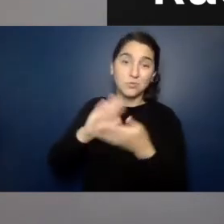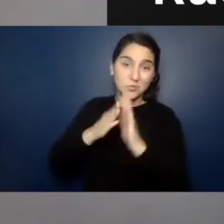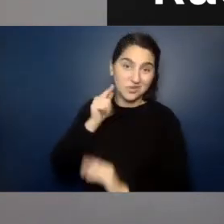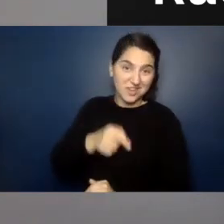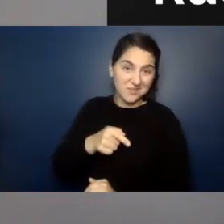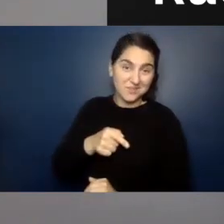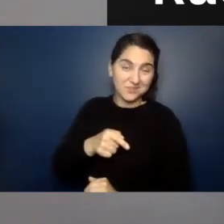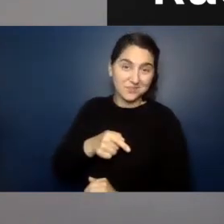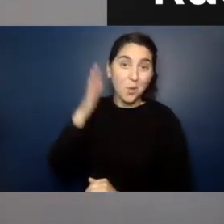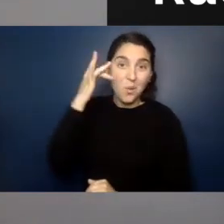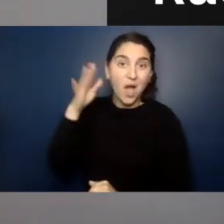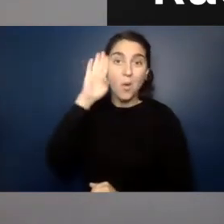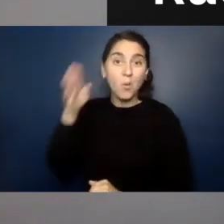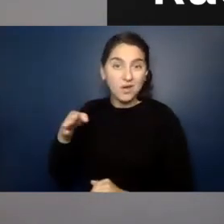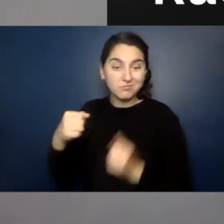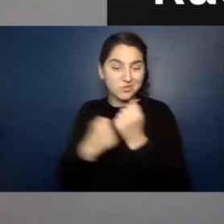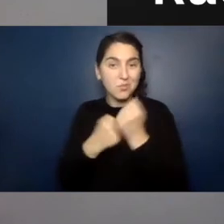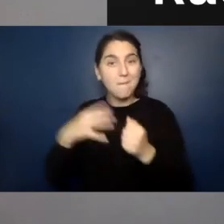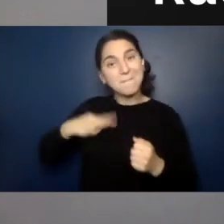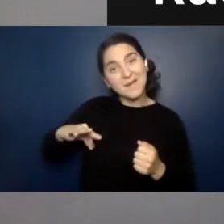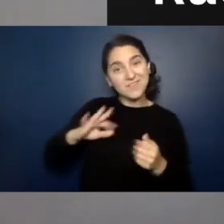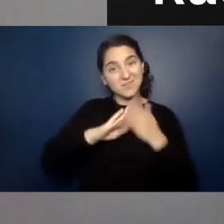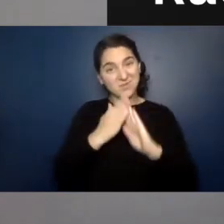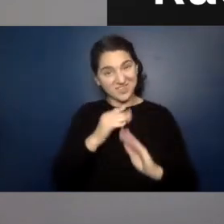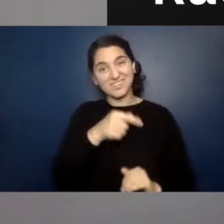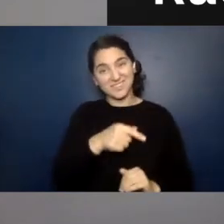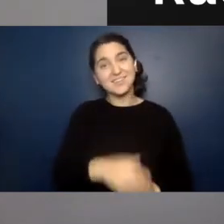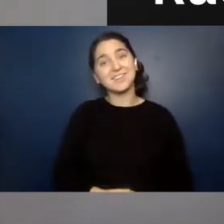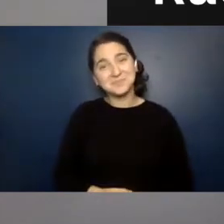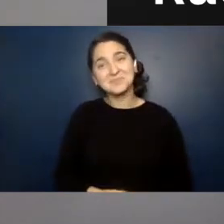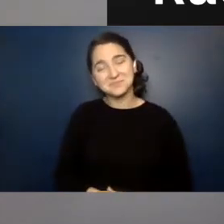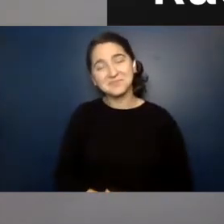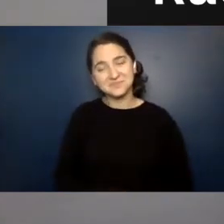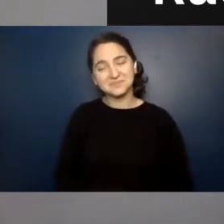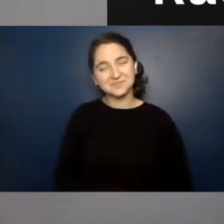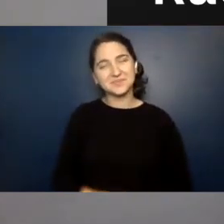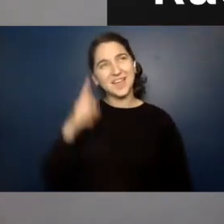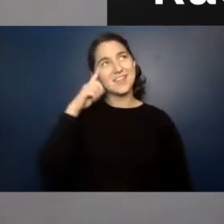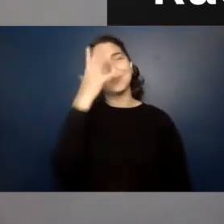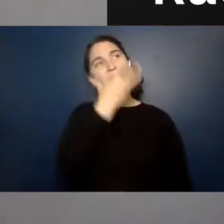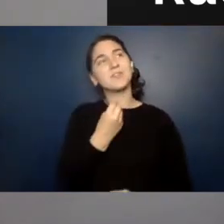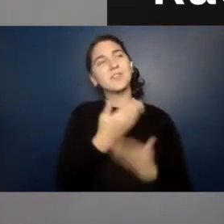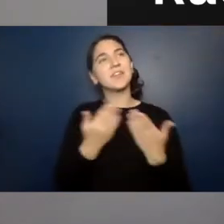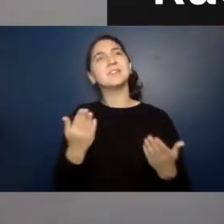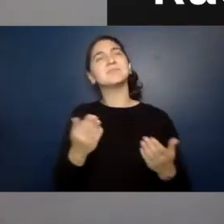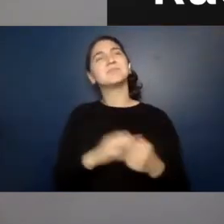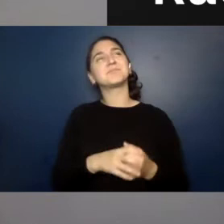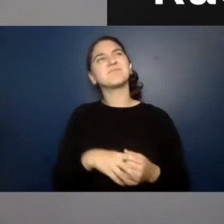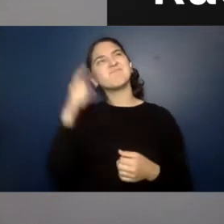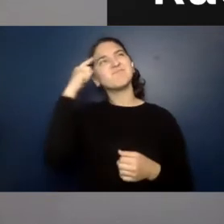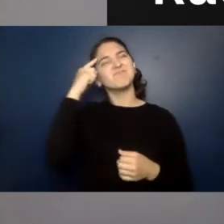Cogito ergo sum, I think, therefore I am, must live together,